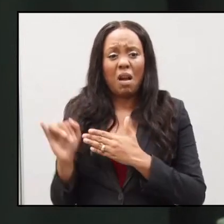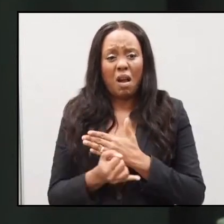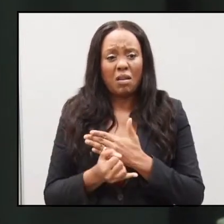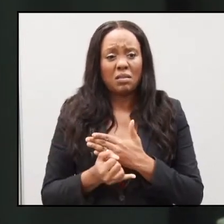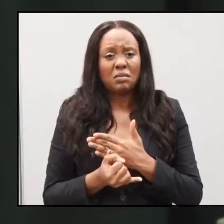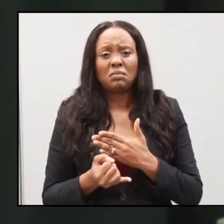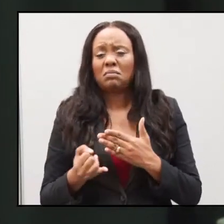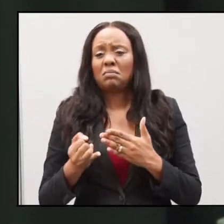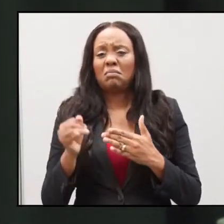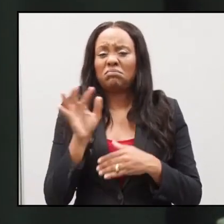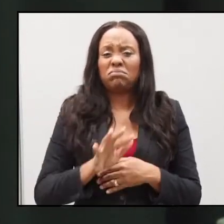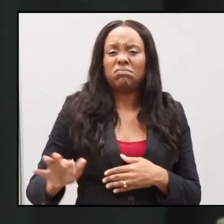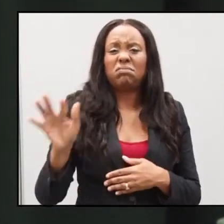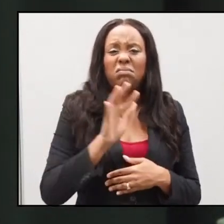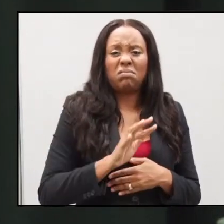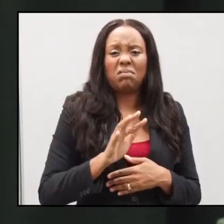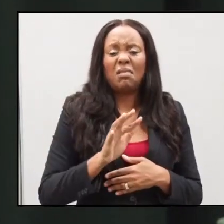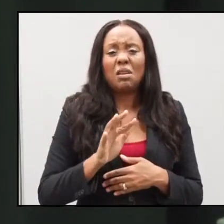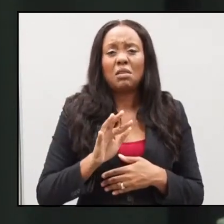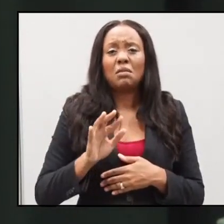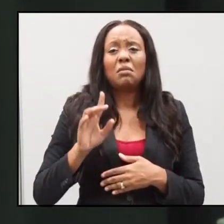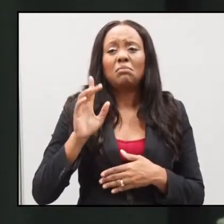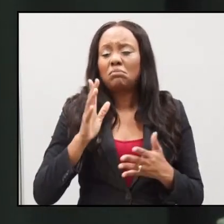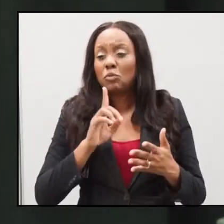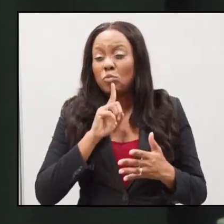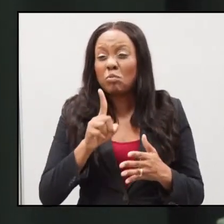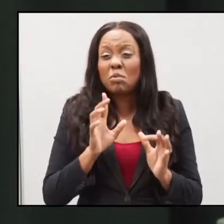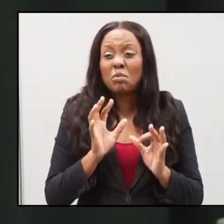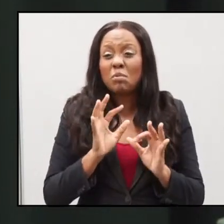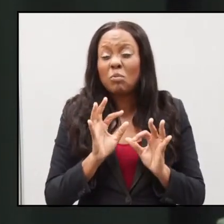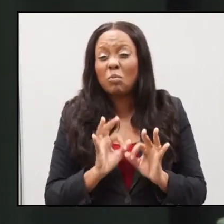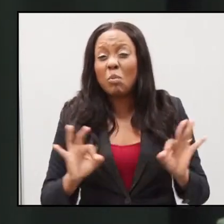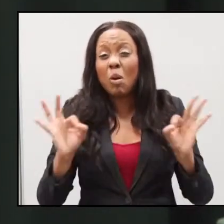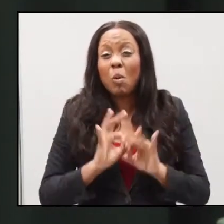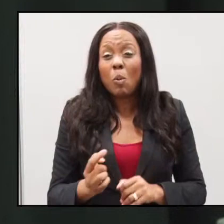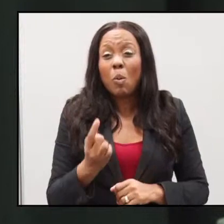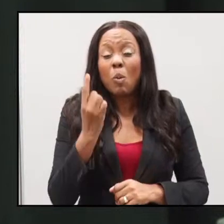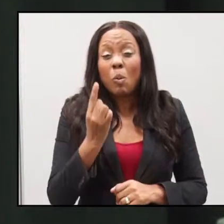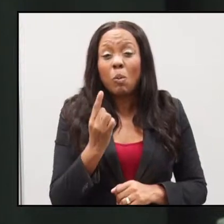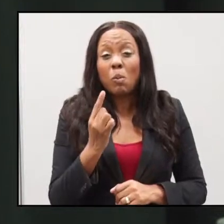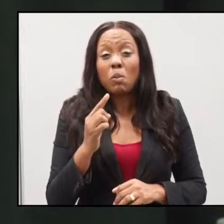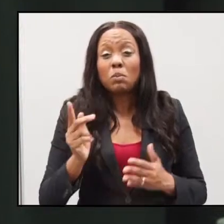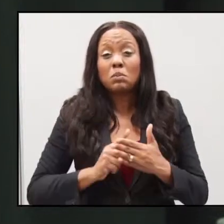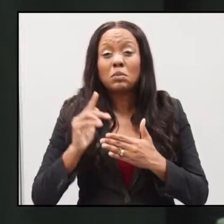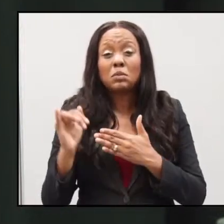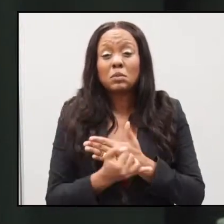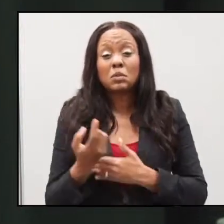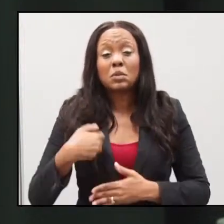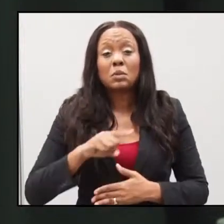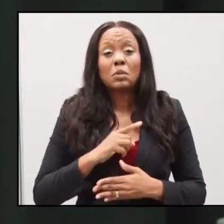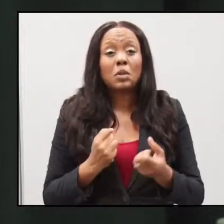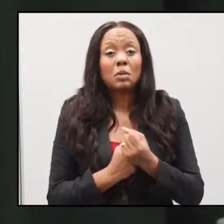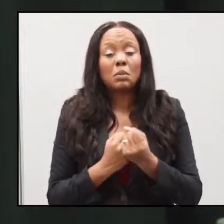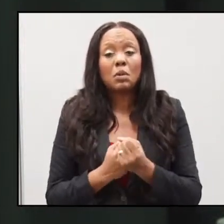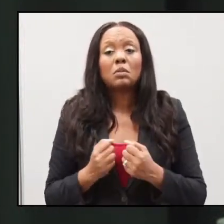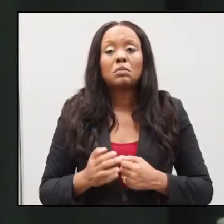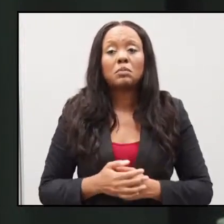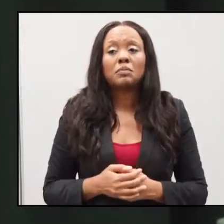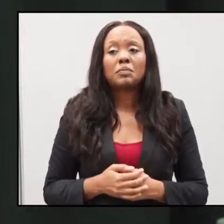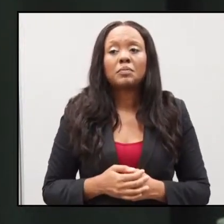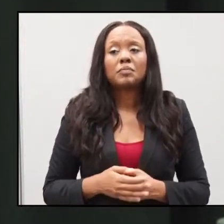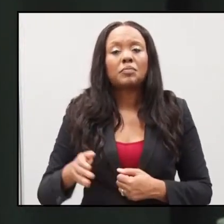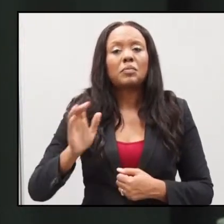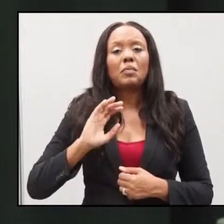endeavors. One of the first ones that this government has chosen to support is the road project, Reclaiming Our